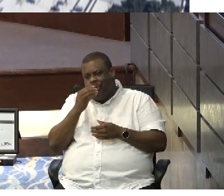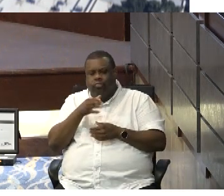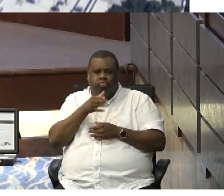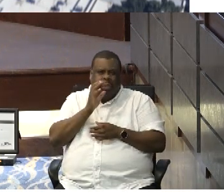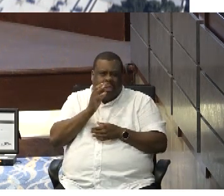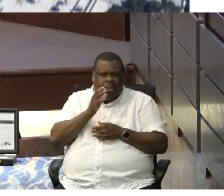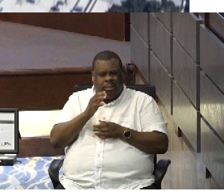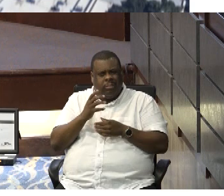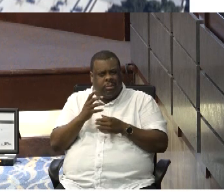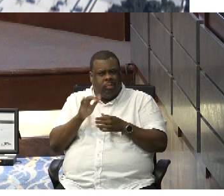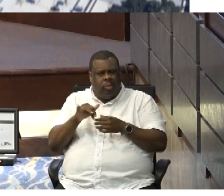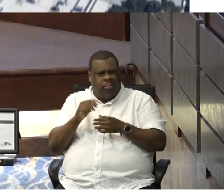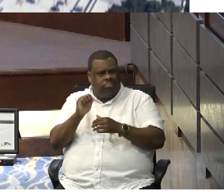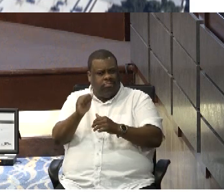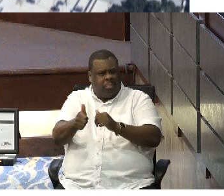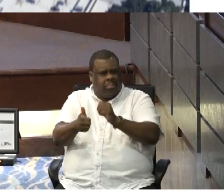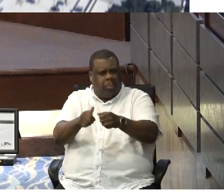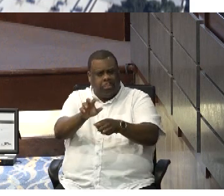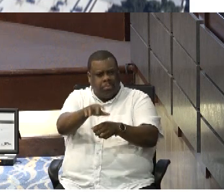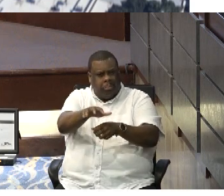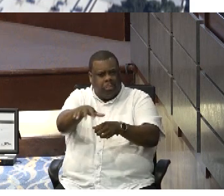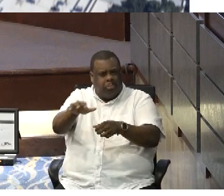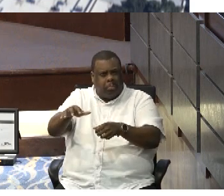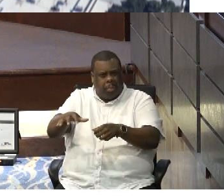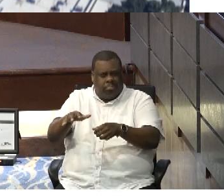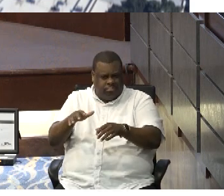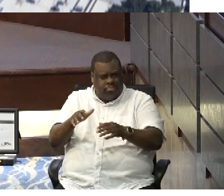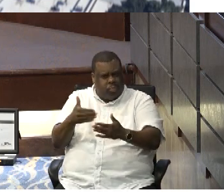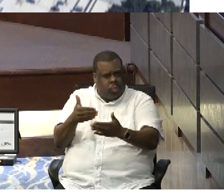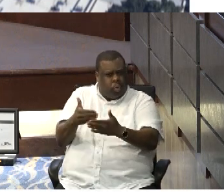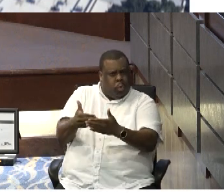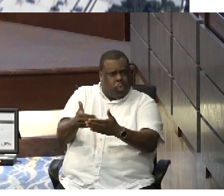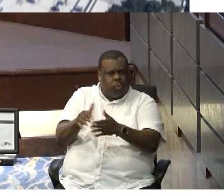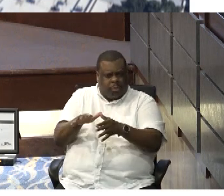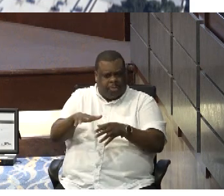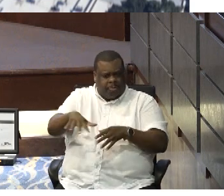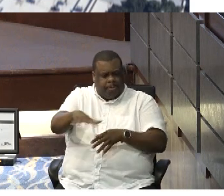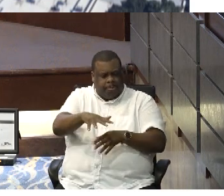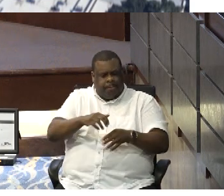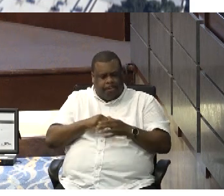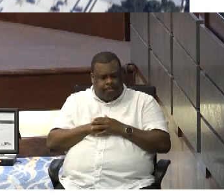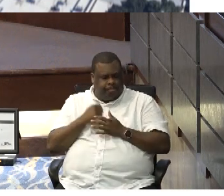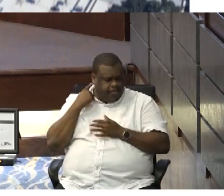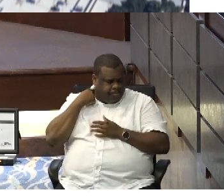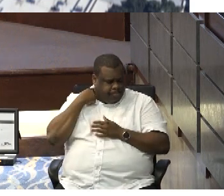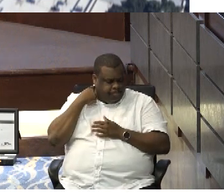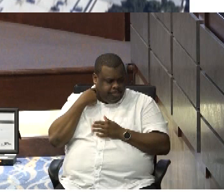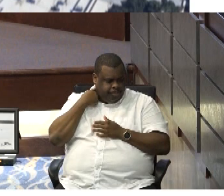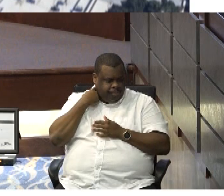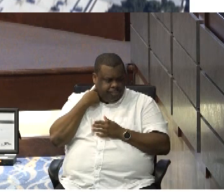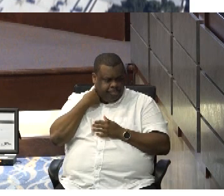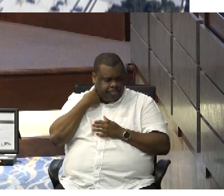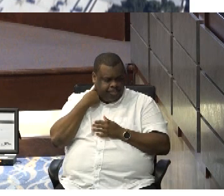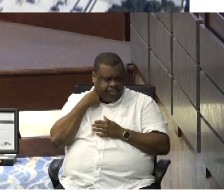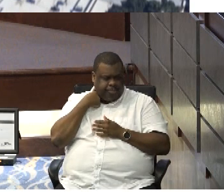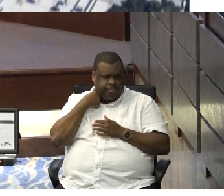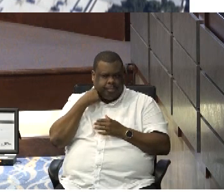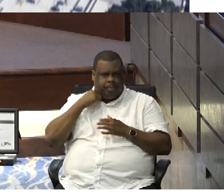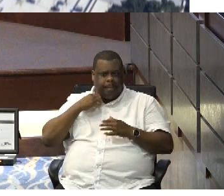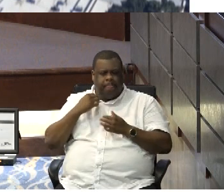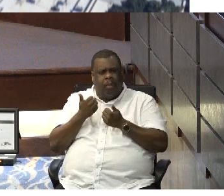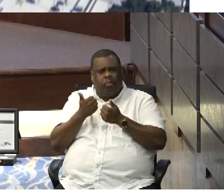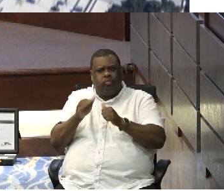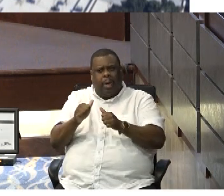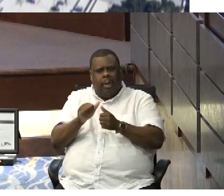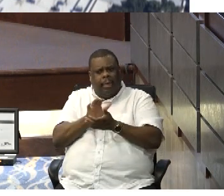and to try to create something that was truly going to be a high-quality, internationally breakthrough